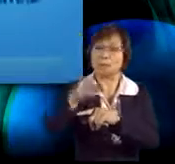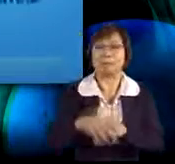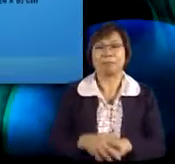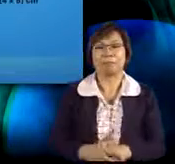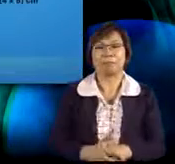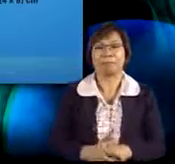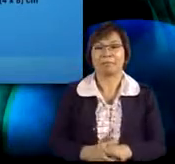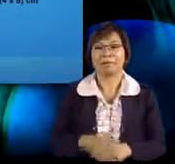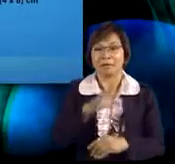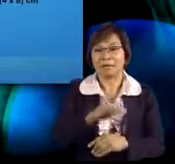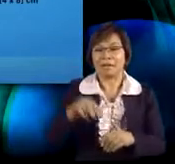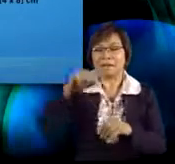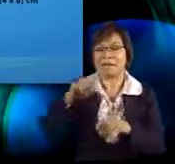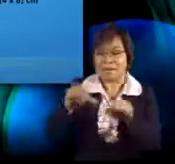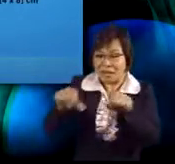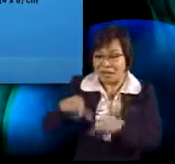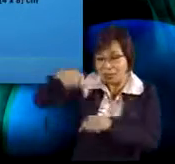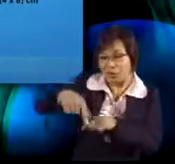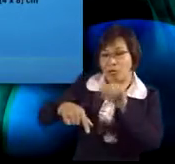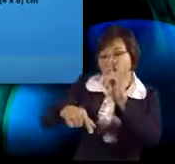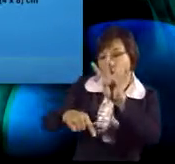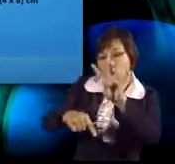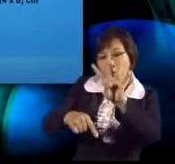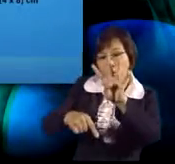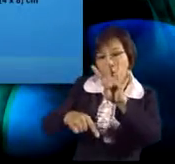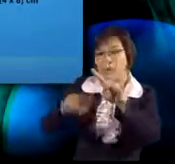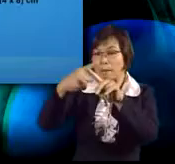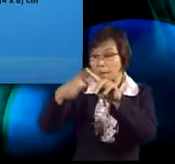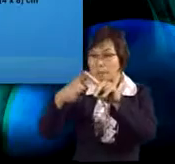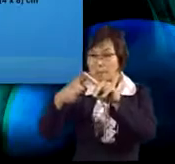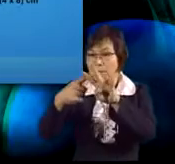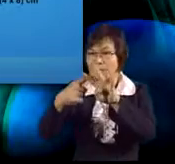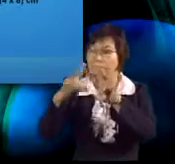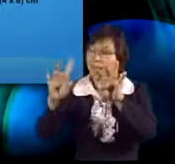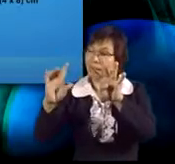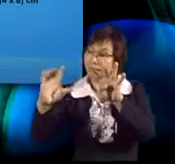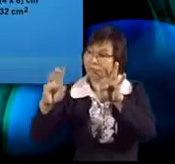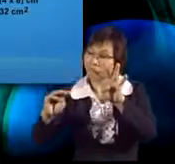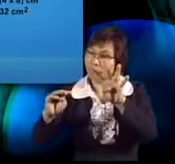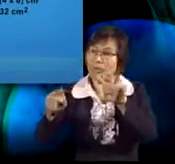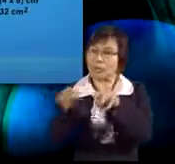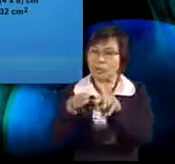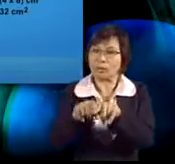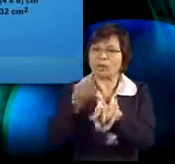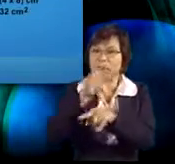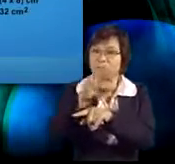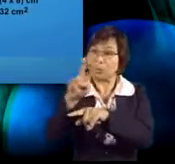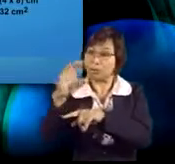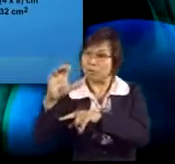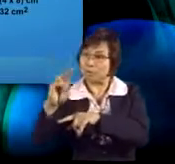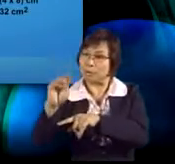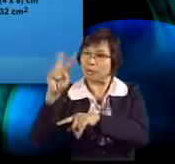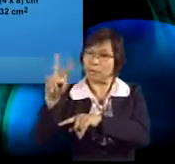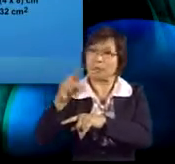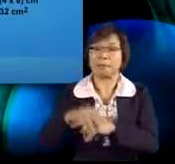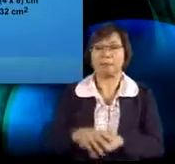square. Area Q is 4 centimeters multiplied by 8 centimeters equal to 32